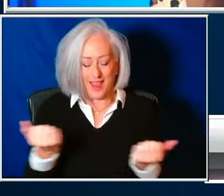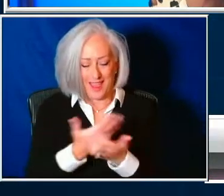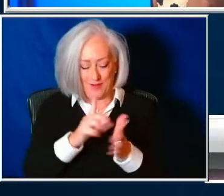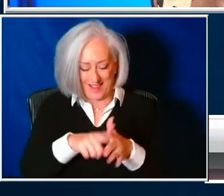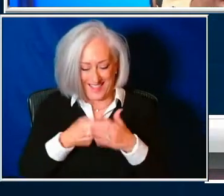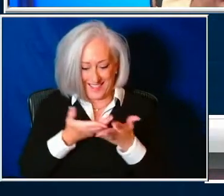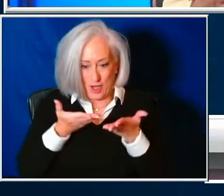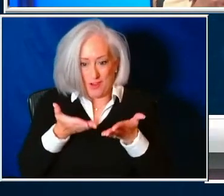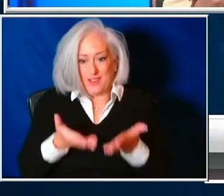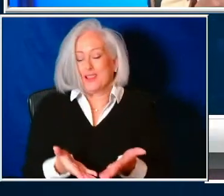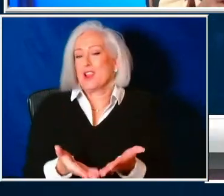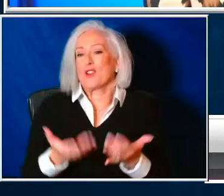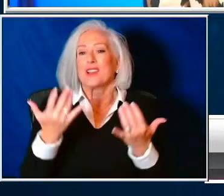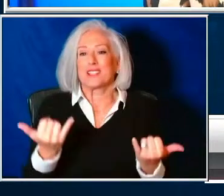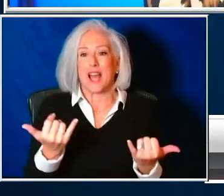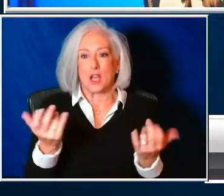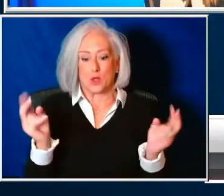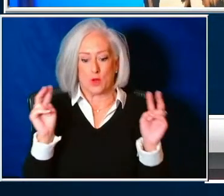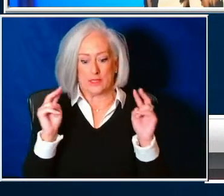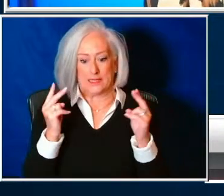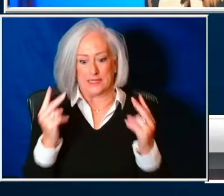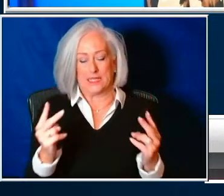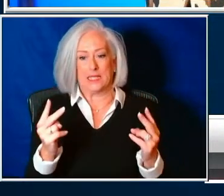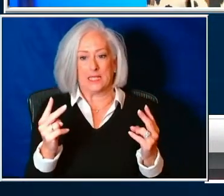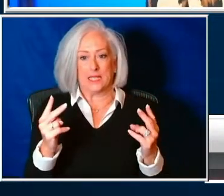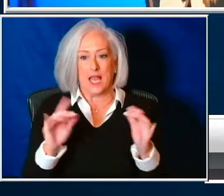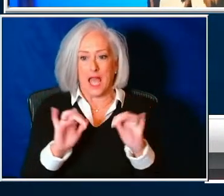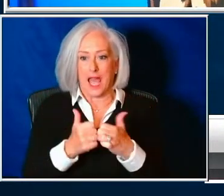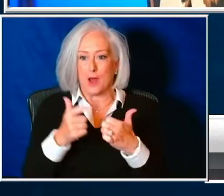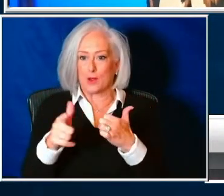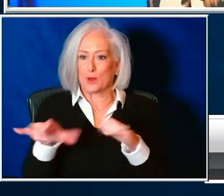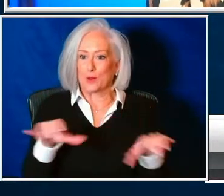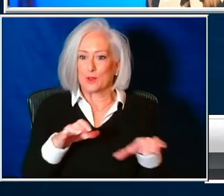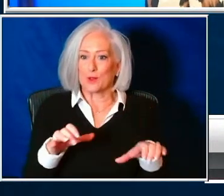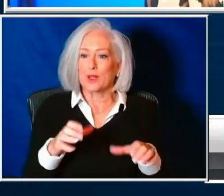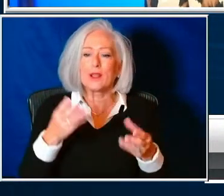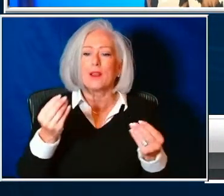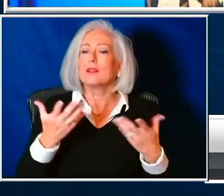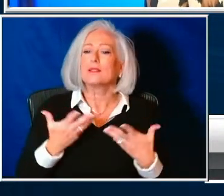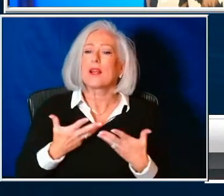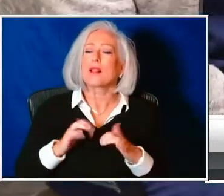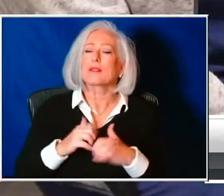where you stand. So talk to us kind of how you're feeling right now.